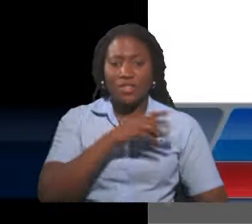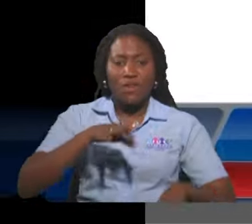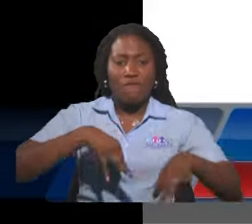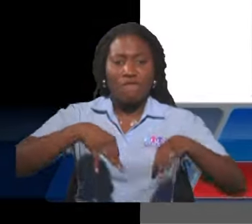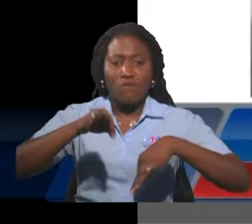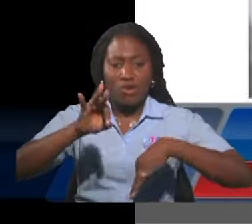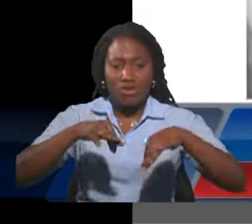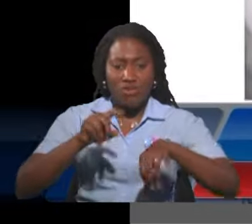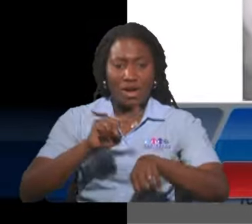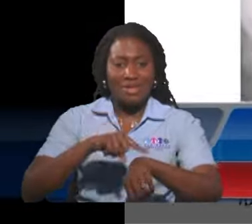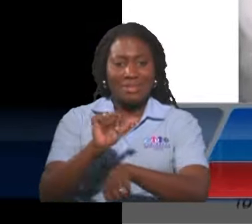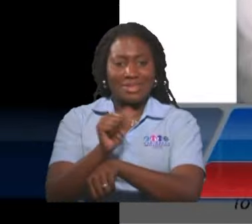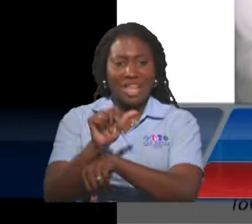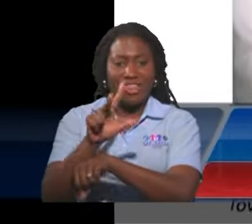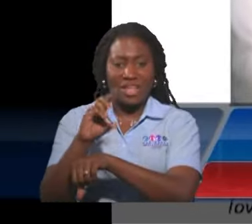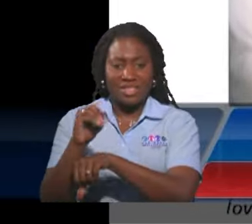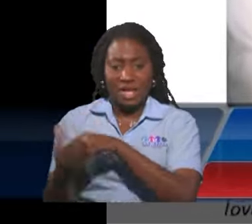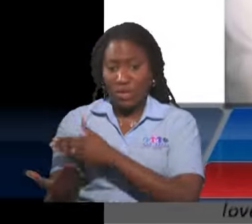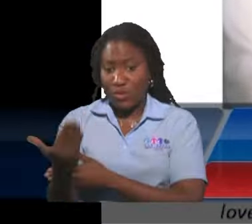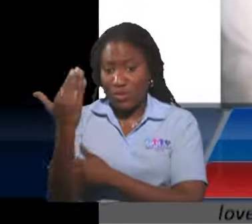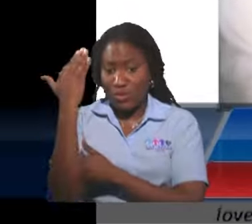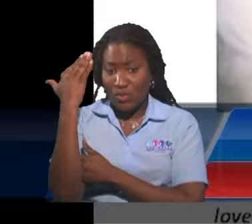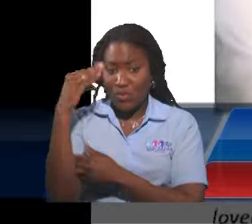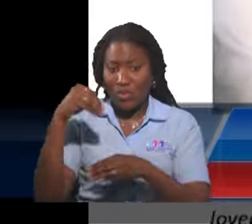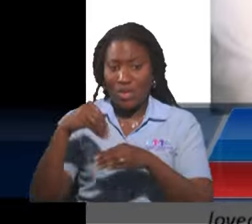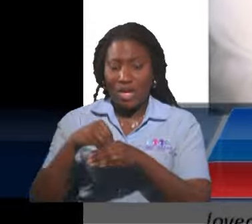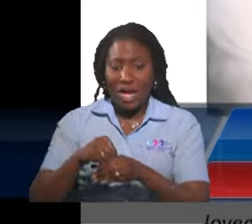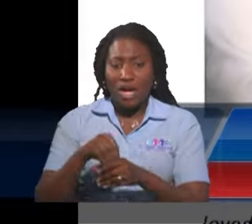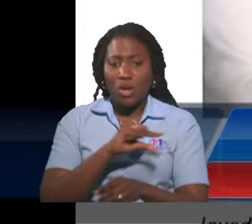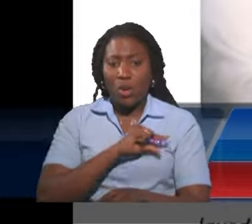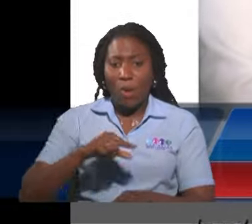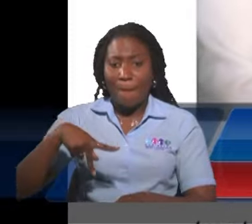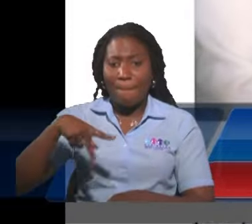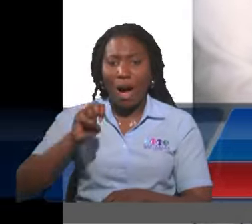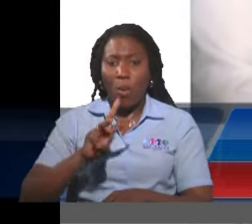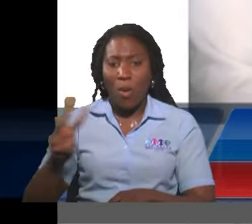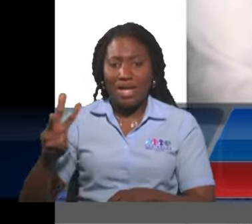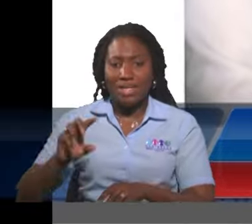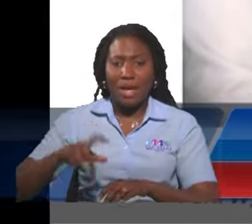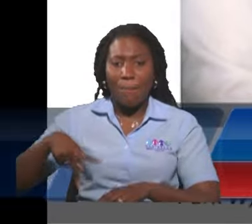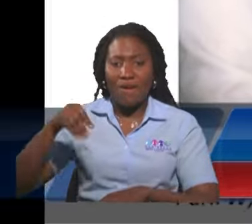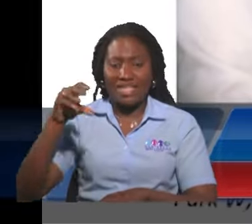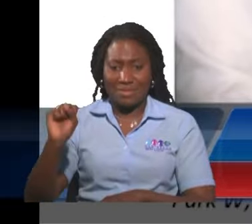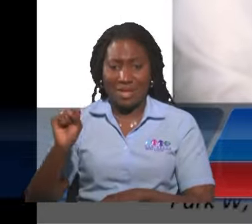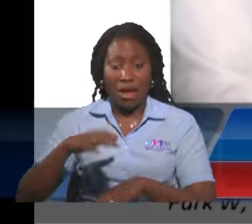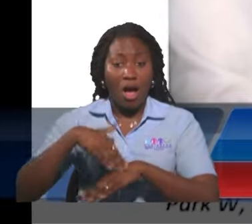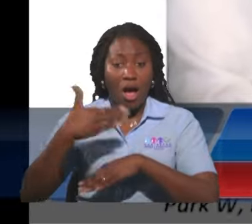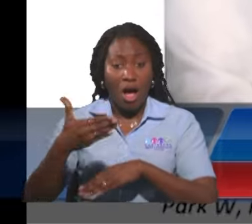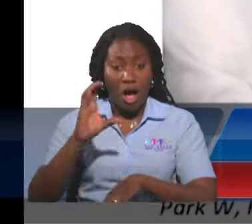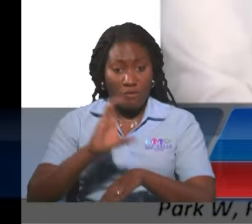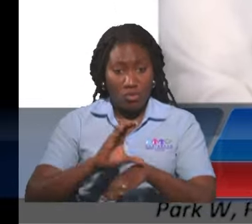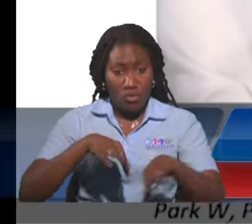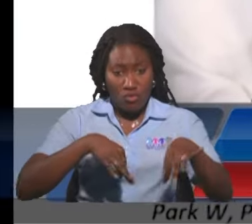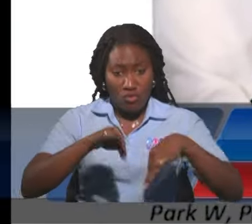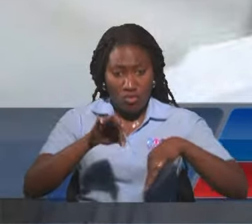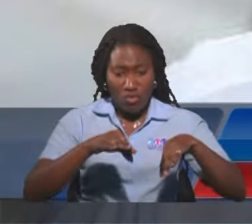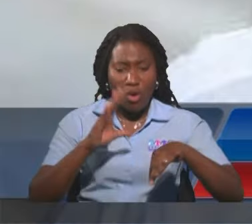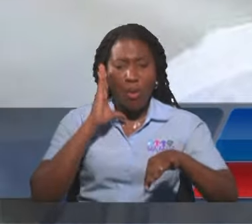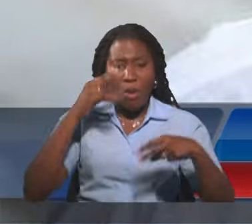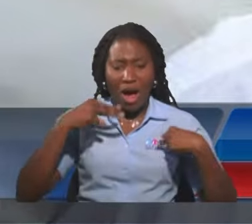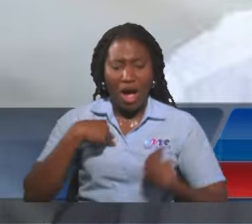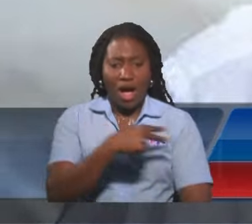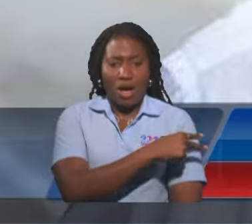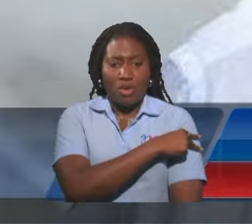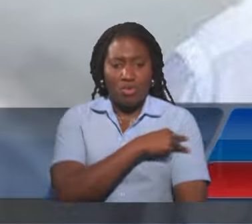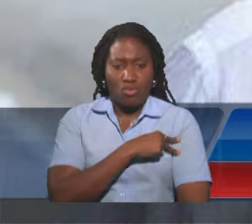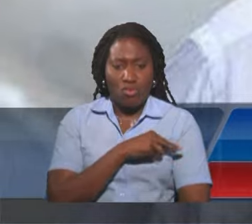service will be held at 10:30 a.m. at All Saints Church, Queen's Park West, Port of Spain. Following the church service, there will be a regimental parade with